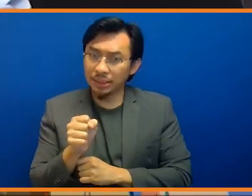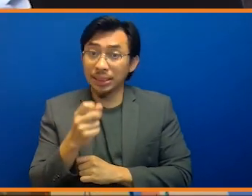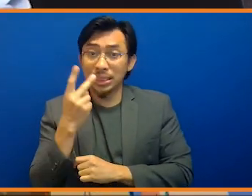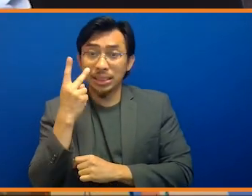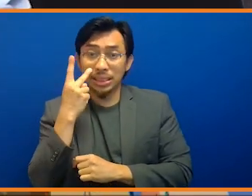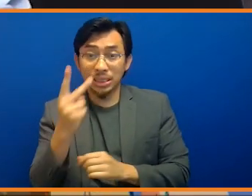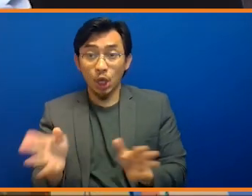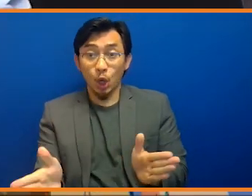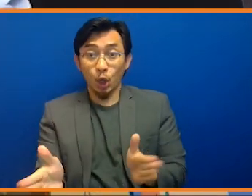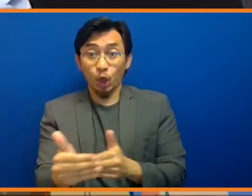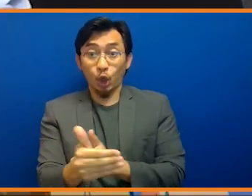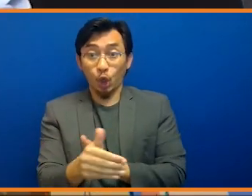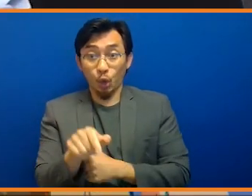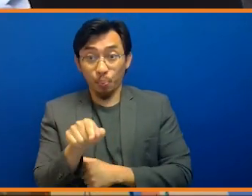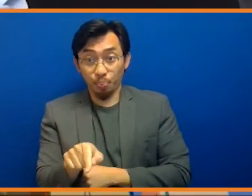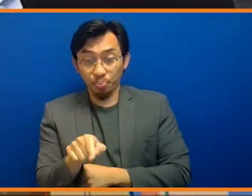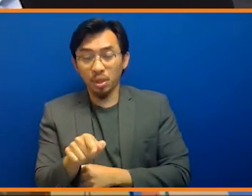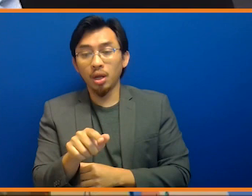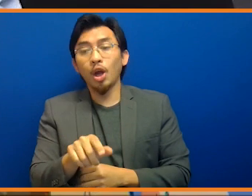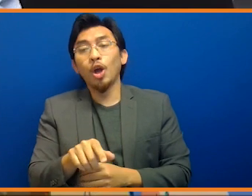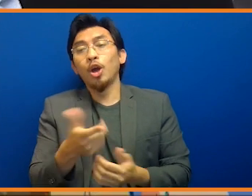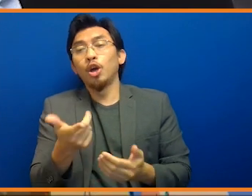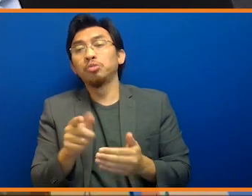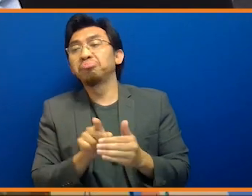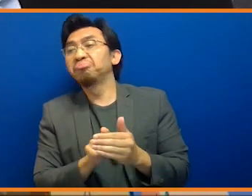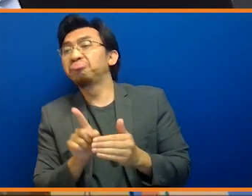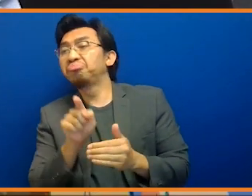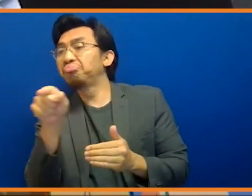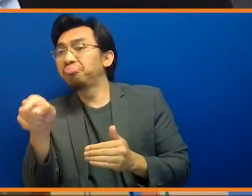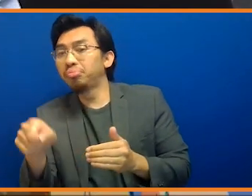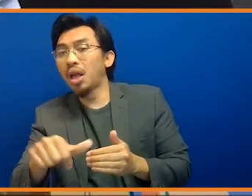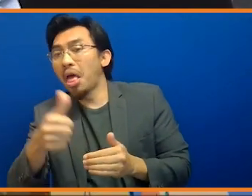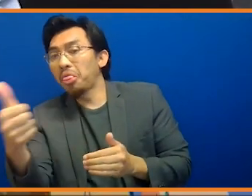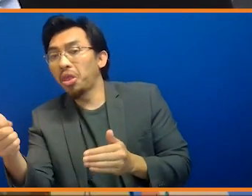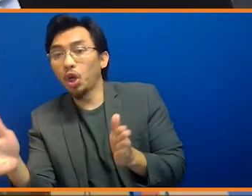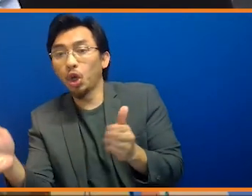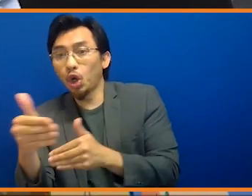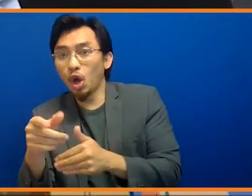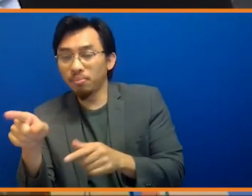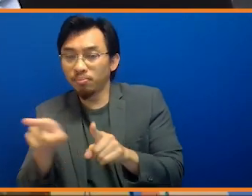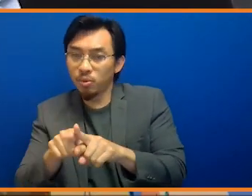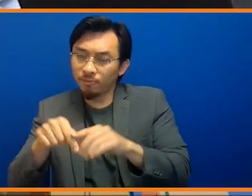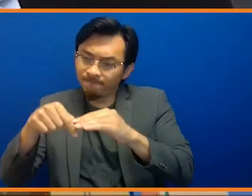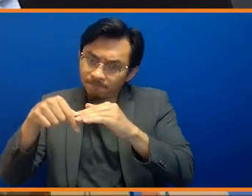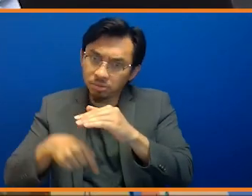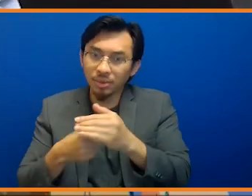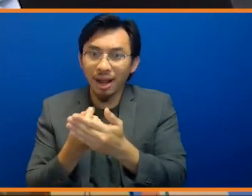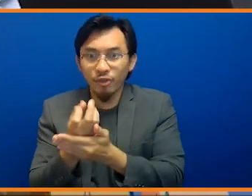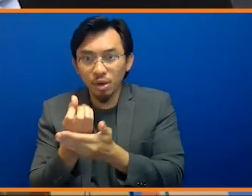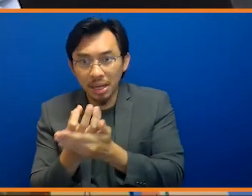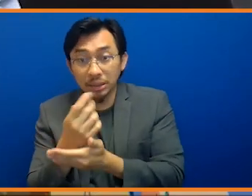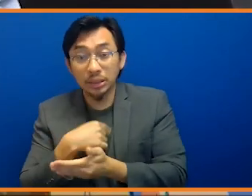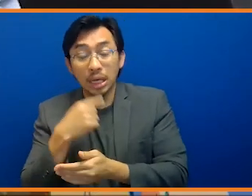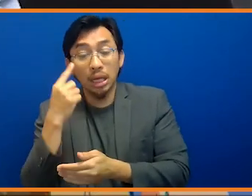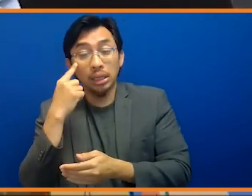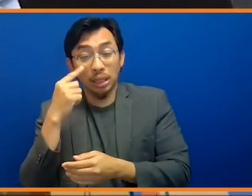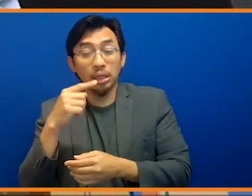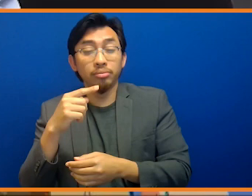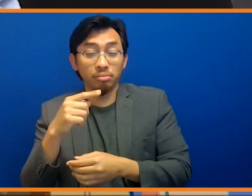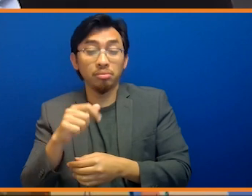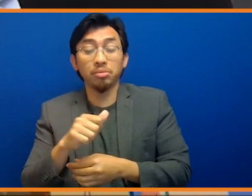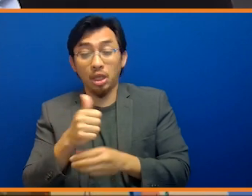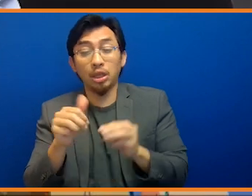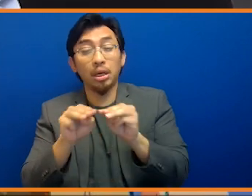after seeing this room, and then go to another room for more detailed information. So I think all other